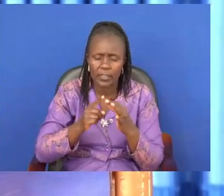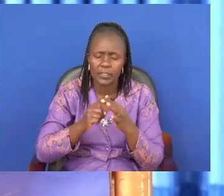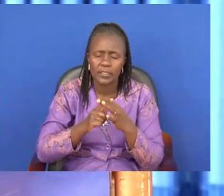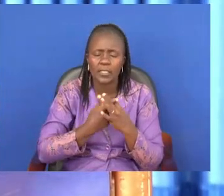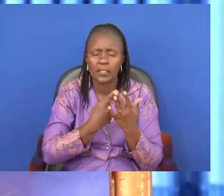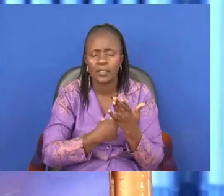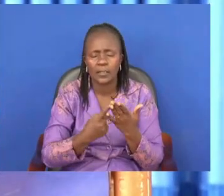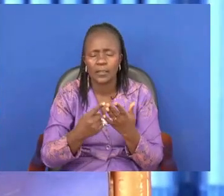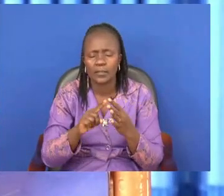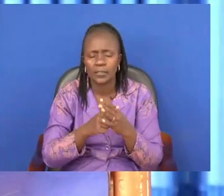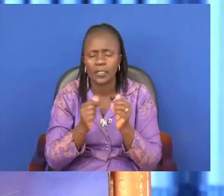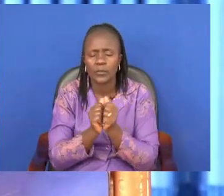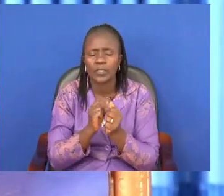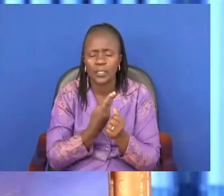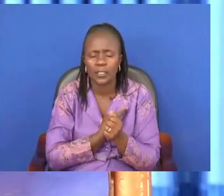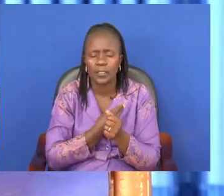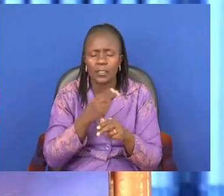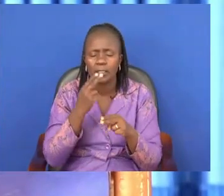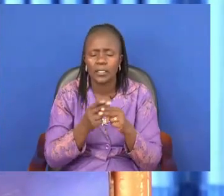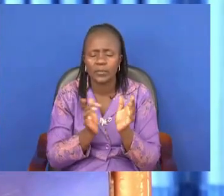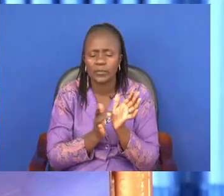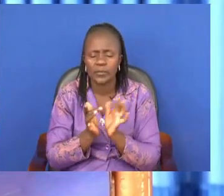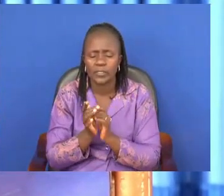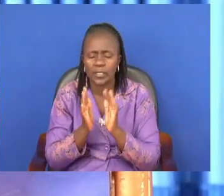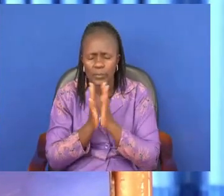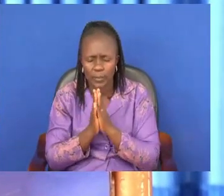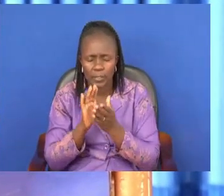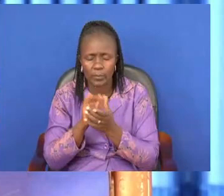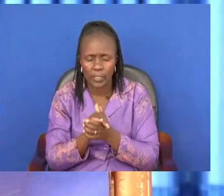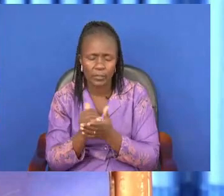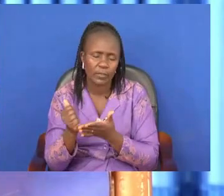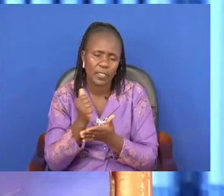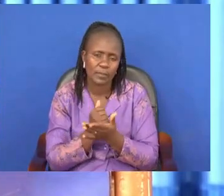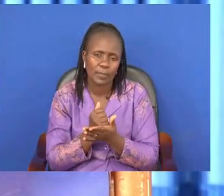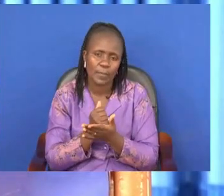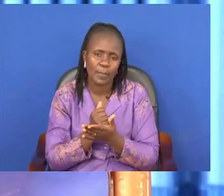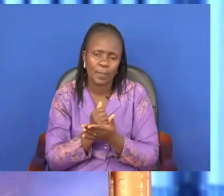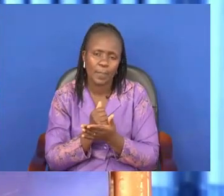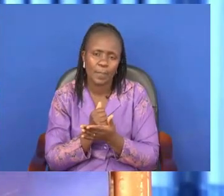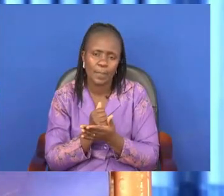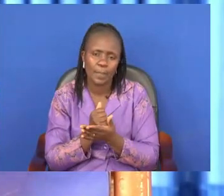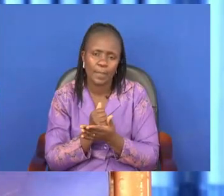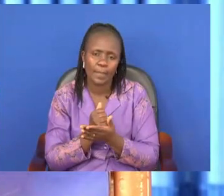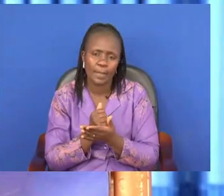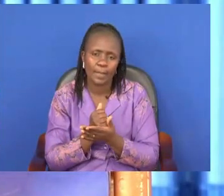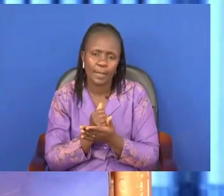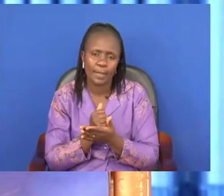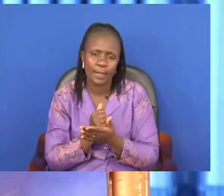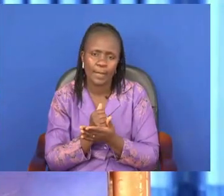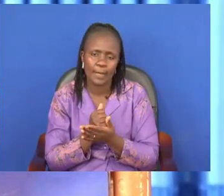week, you may start with us. So in Jesus' name, I do pray and believe. Amen. Let us end our